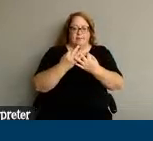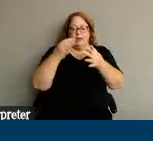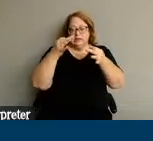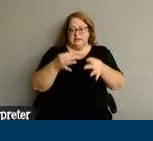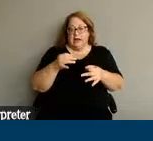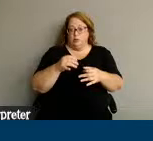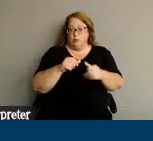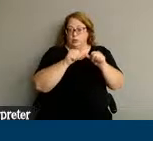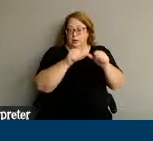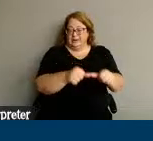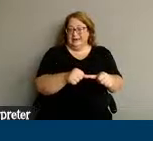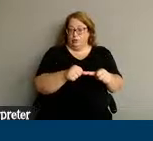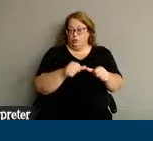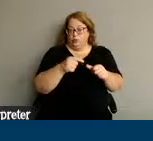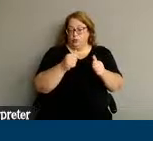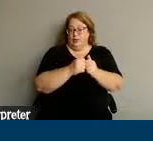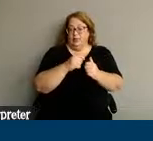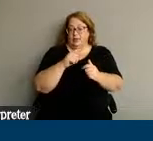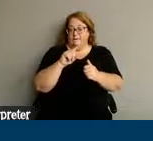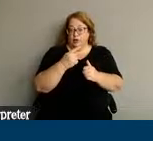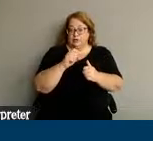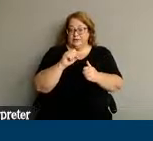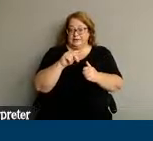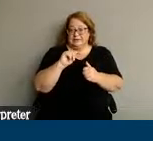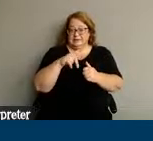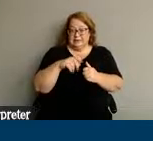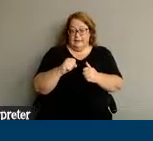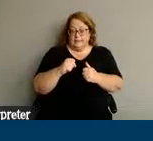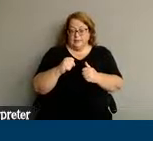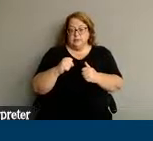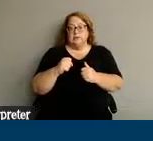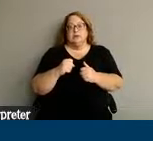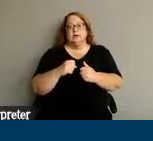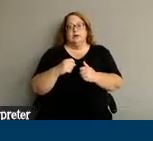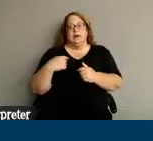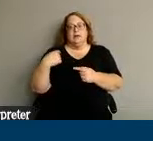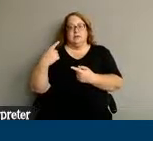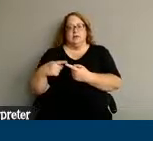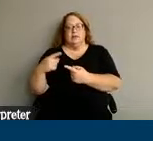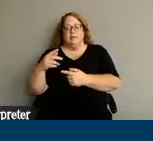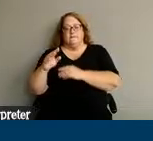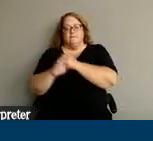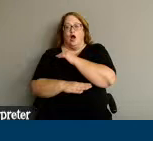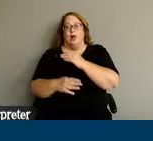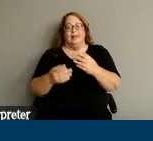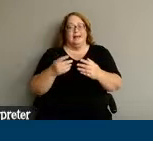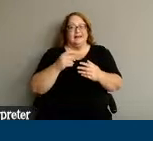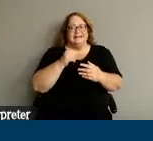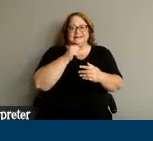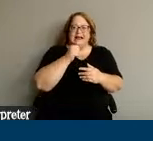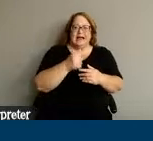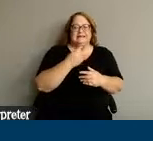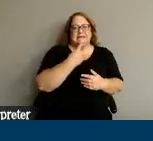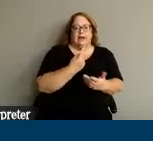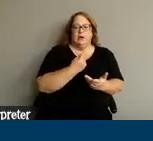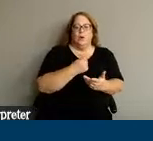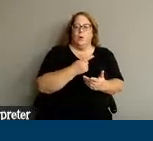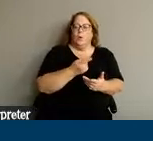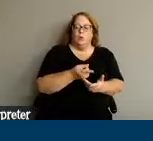with First Step until the fall, when they will be able to start with us, as opposed to saying, oh, you turned 3 in May, and then you didn't have